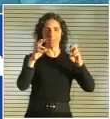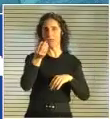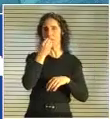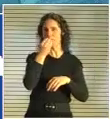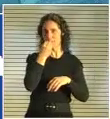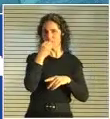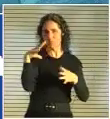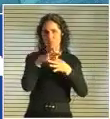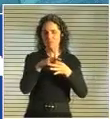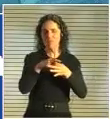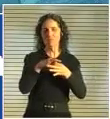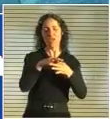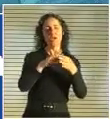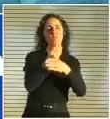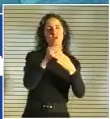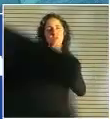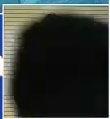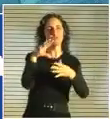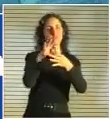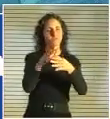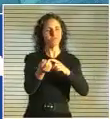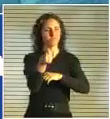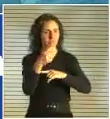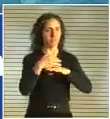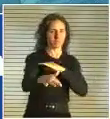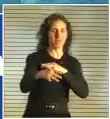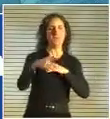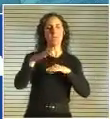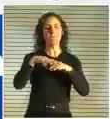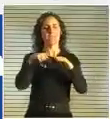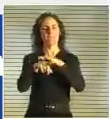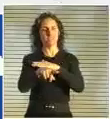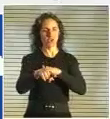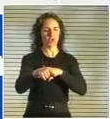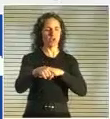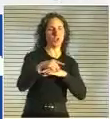to solve some of the key environmental, social issues of the sector.